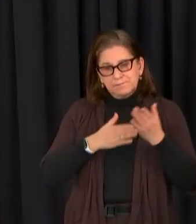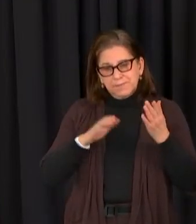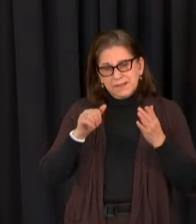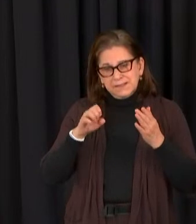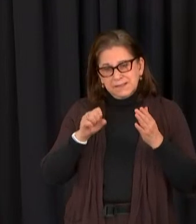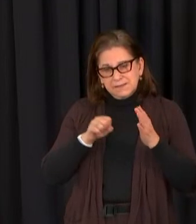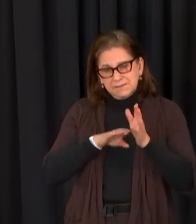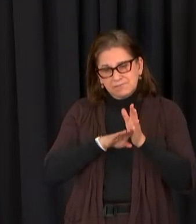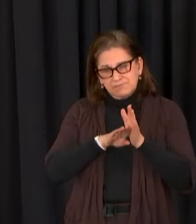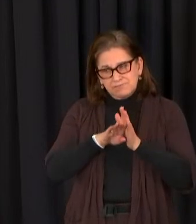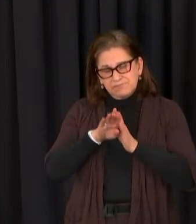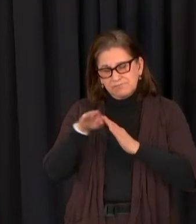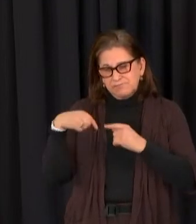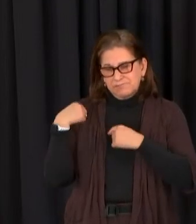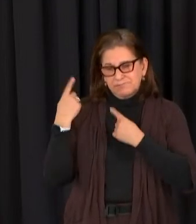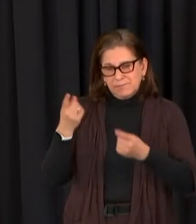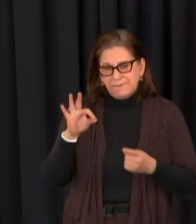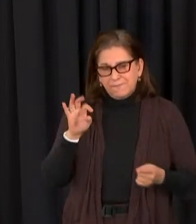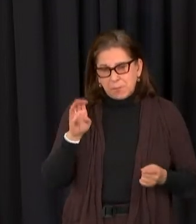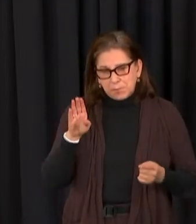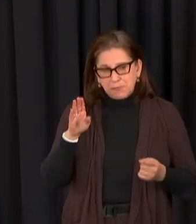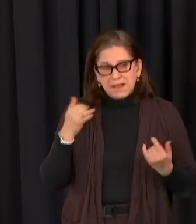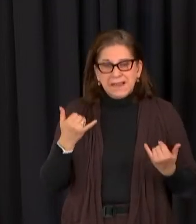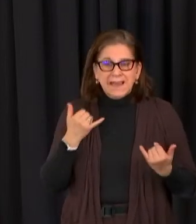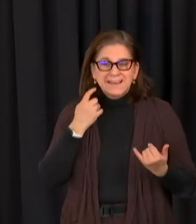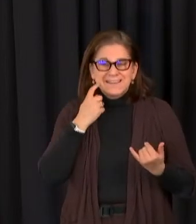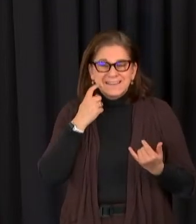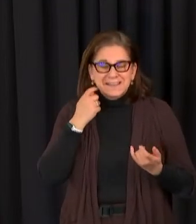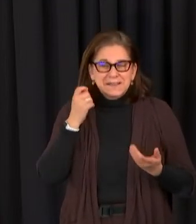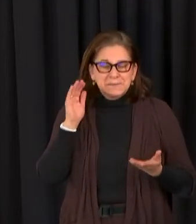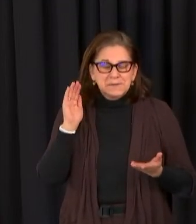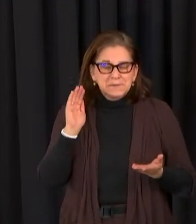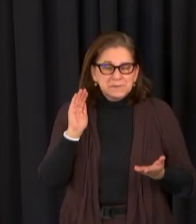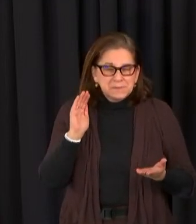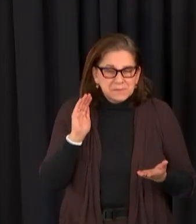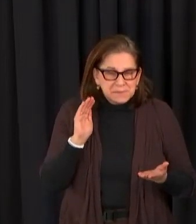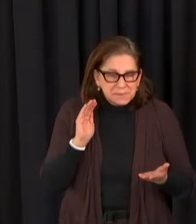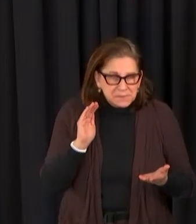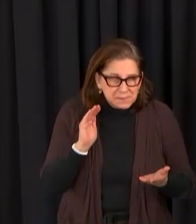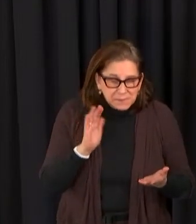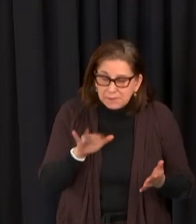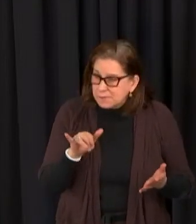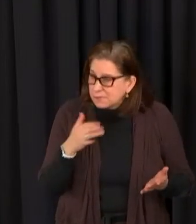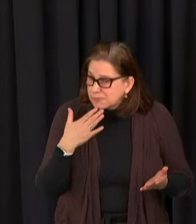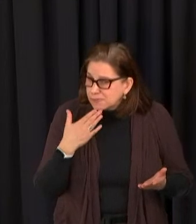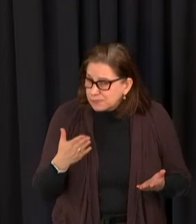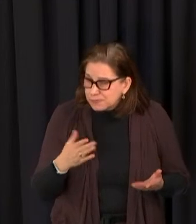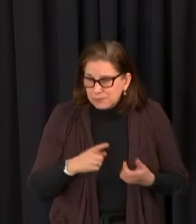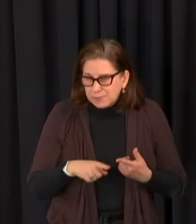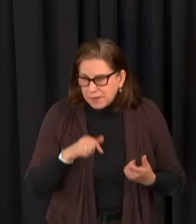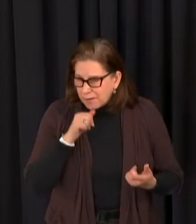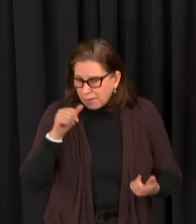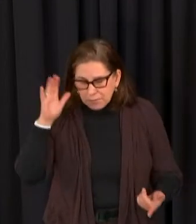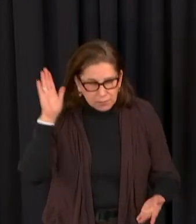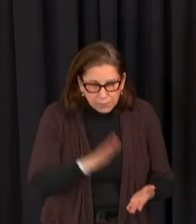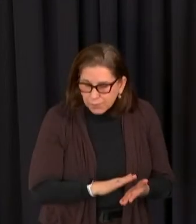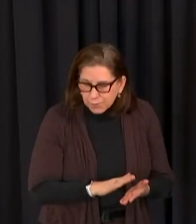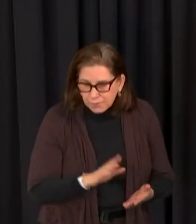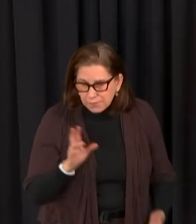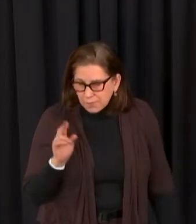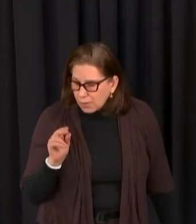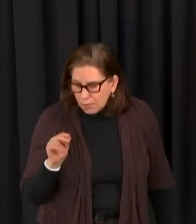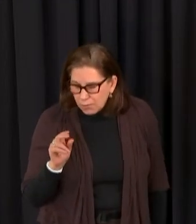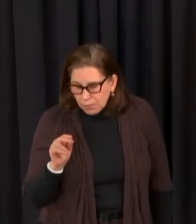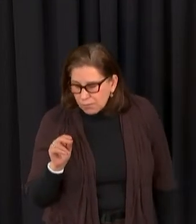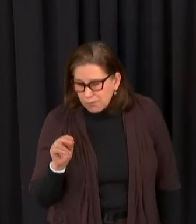through February, and now we've sort of plateaued at this level. We don't know if that plateau is going to stay there and then drop